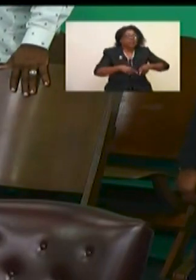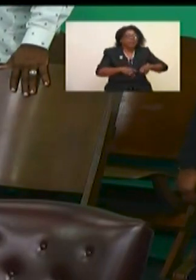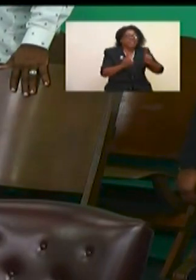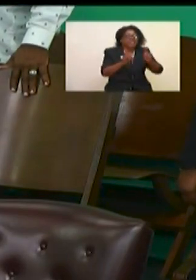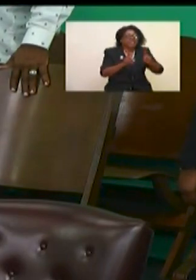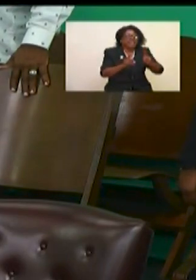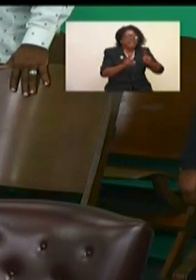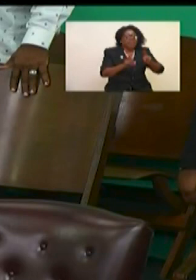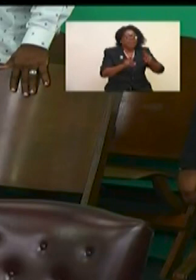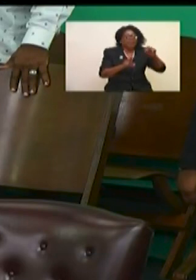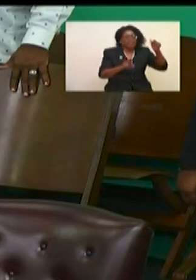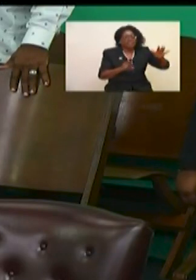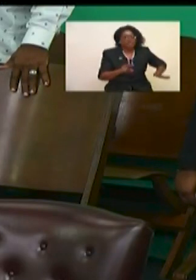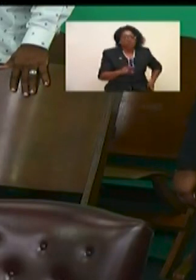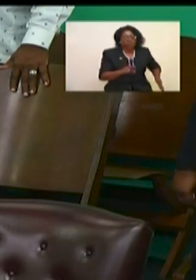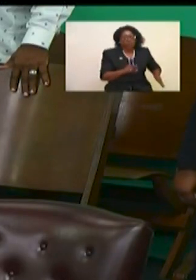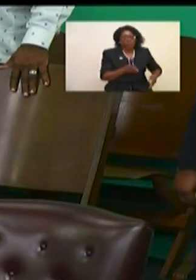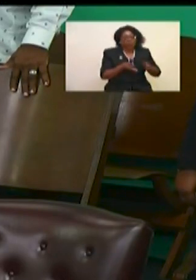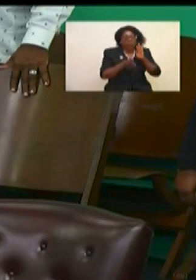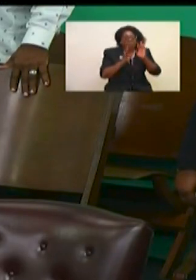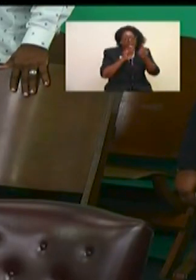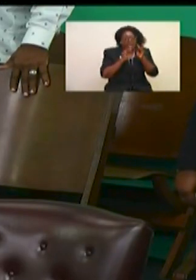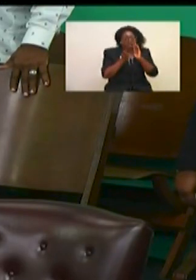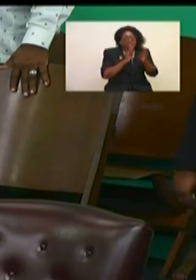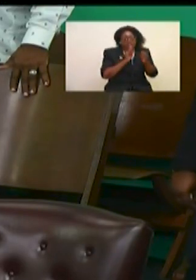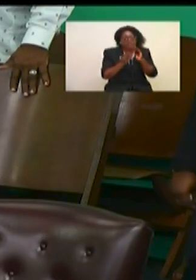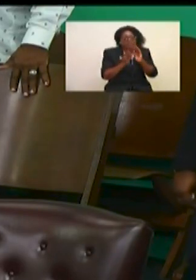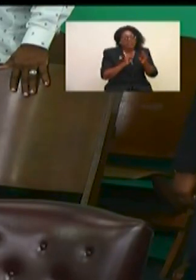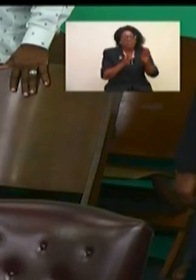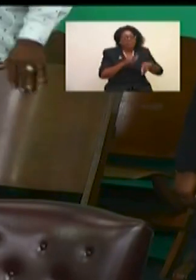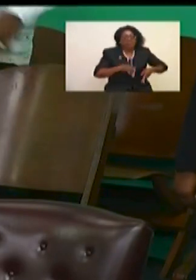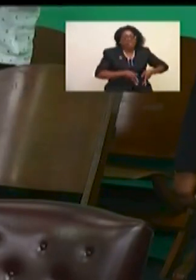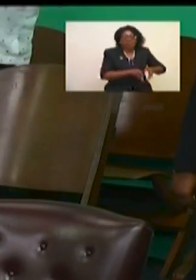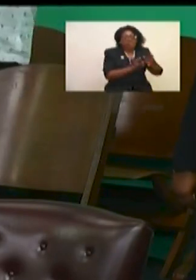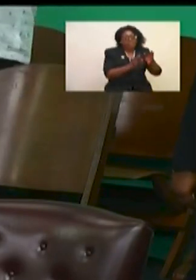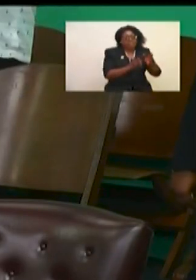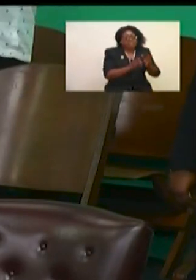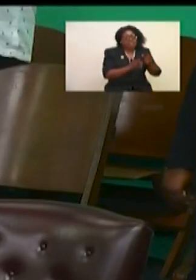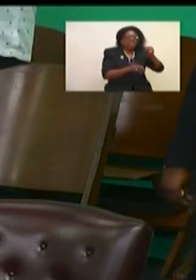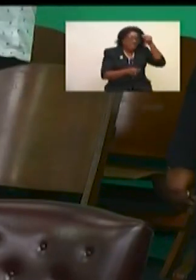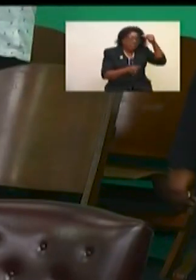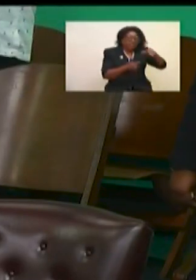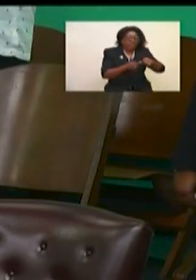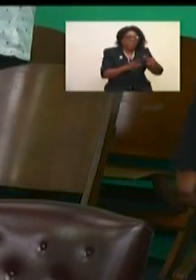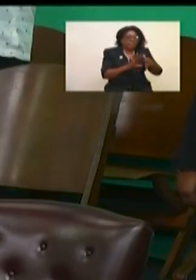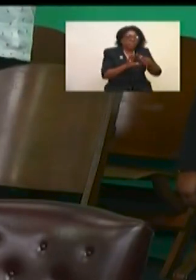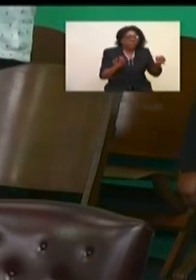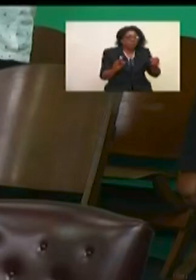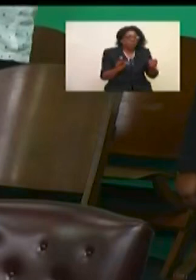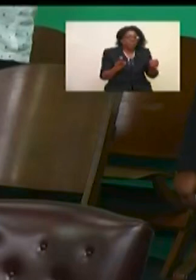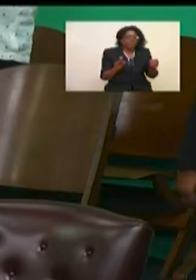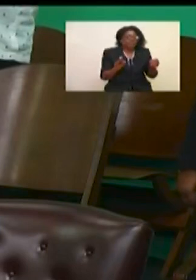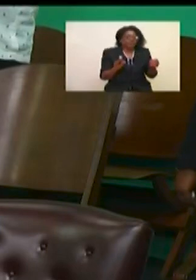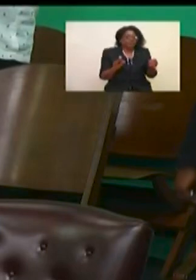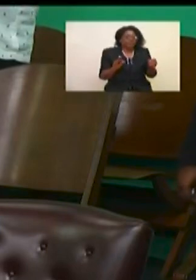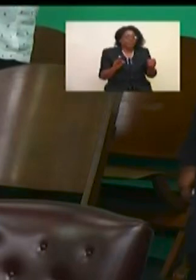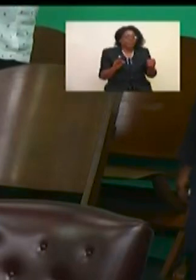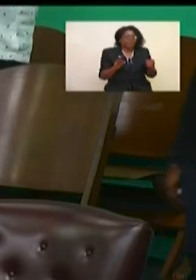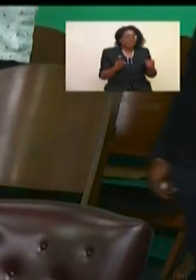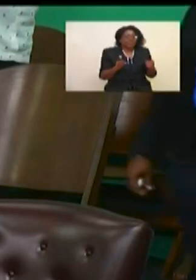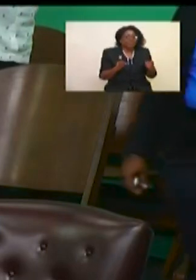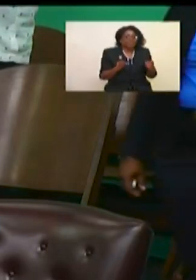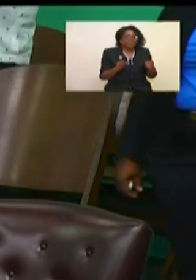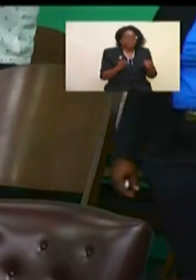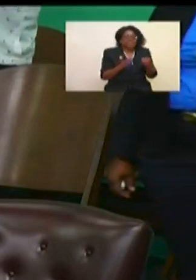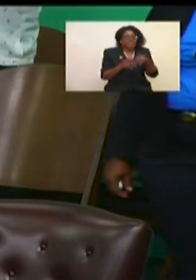because dogs don't bark at parked cars. I recall a story in the book of Mark, chapter 10, verses 46